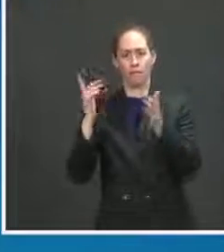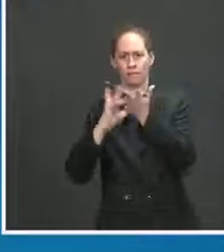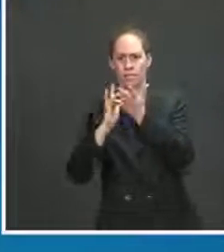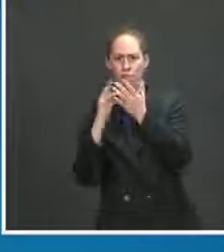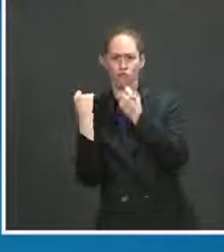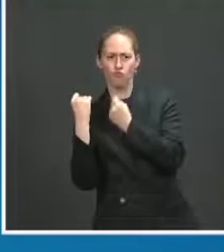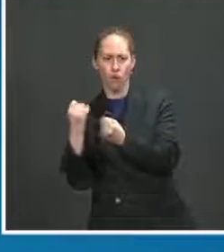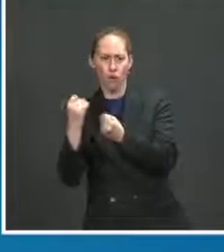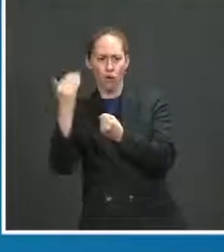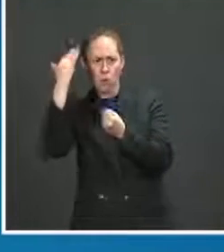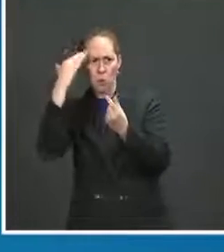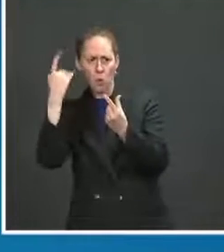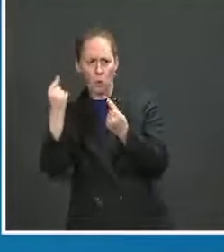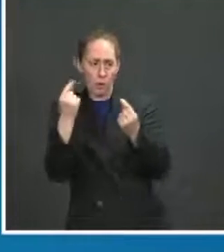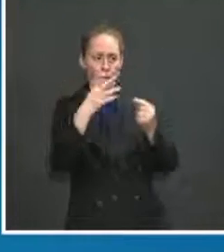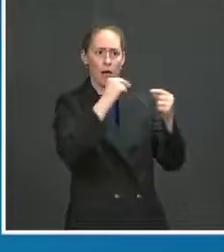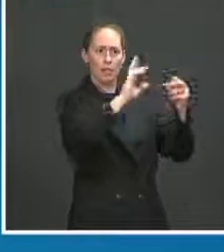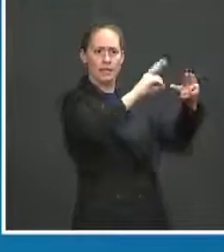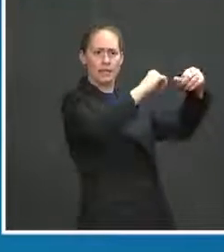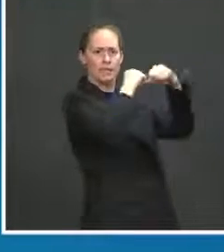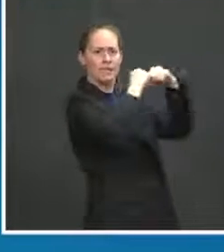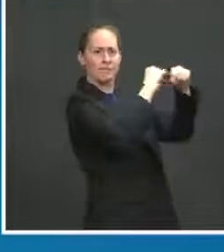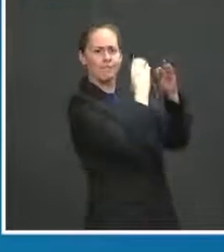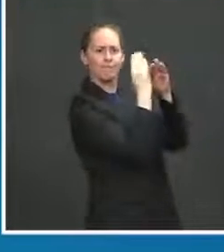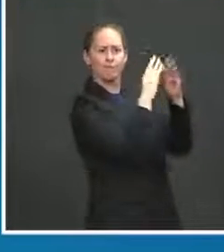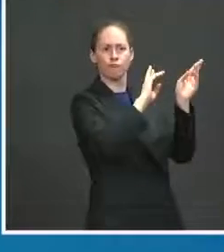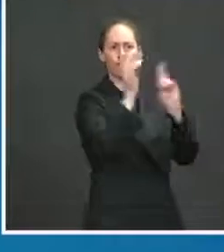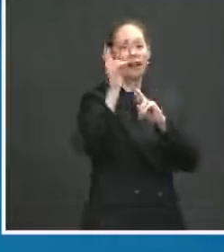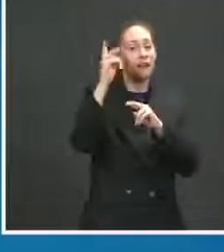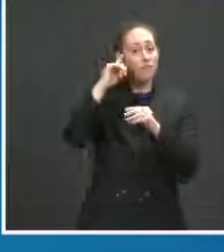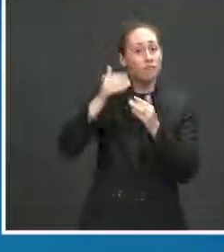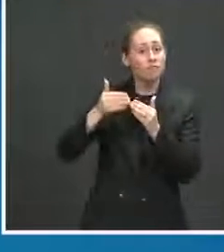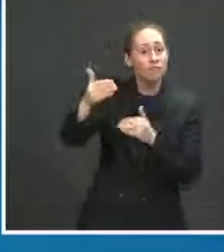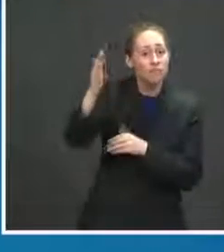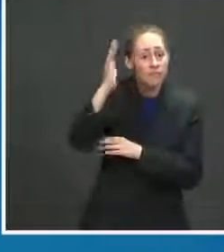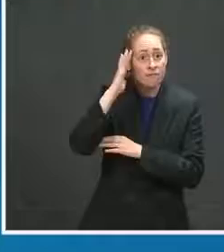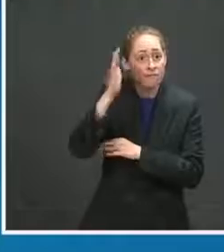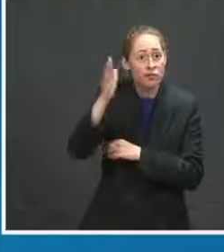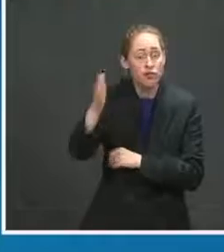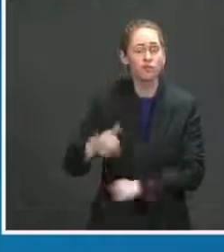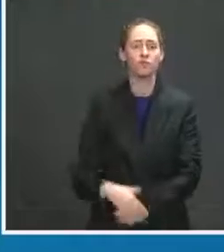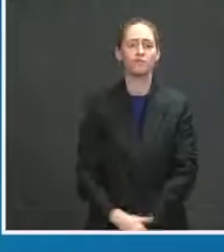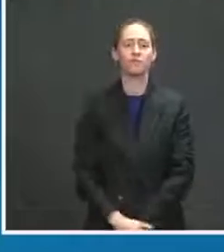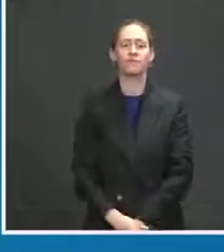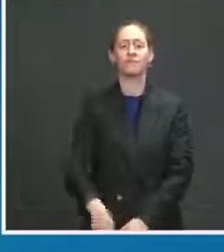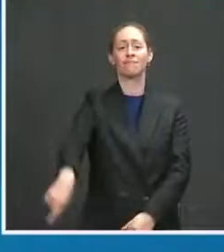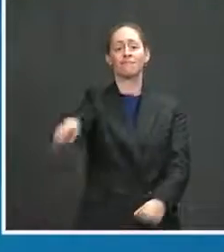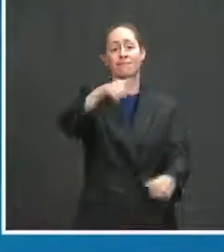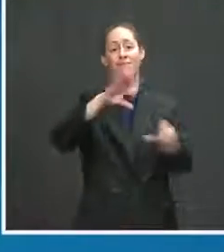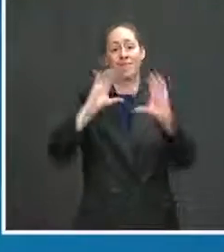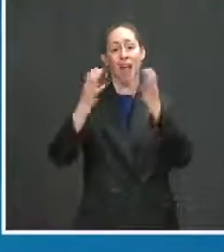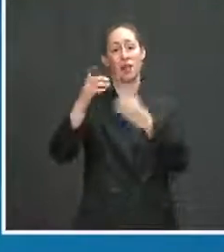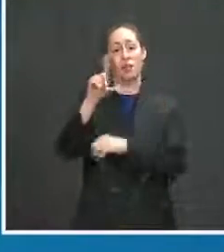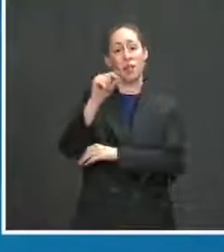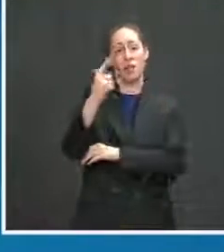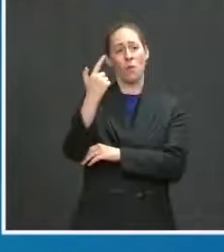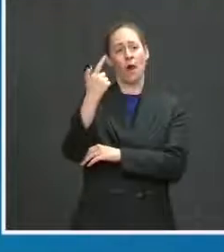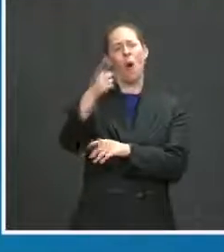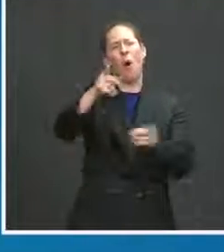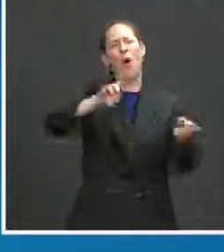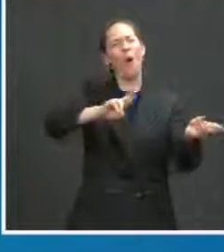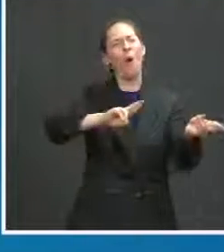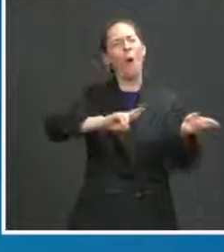Class of 2021, you are prepared for all of this. You are